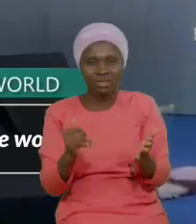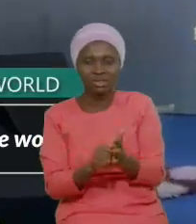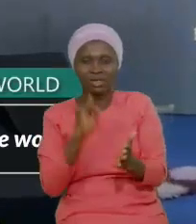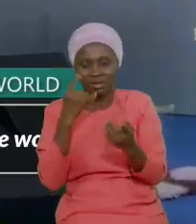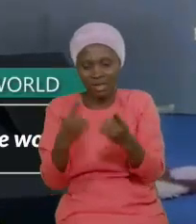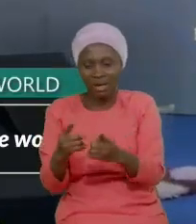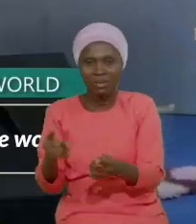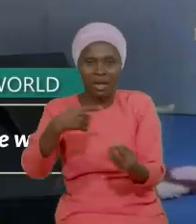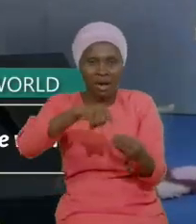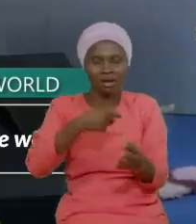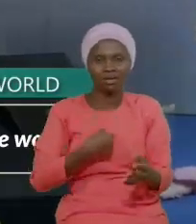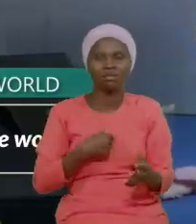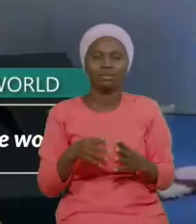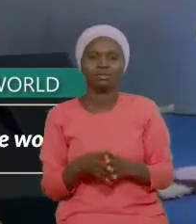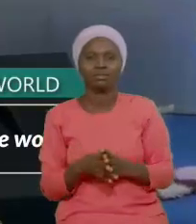me.